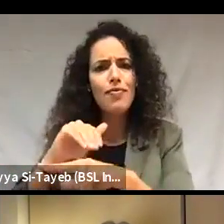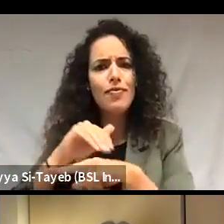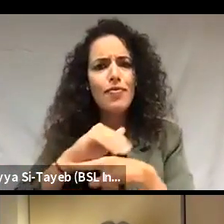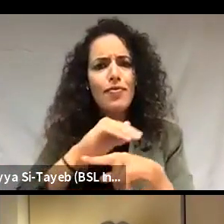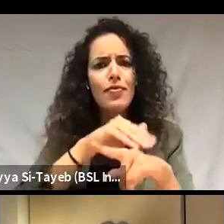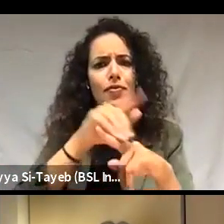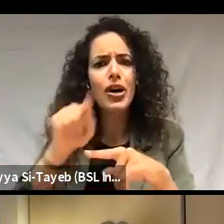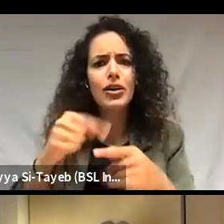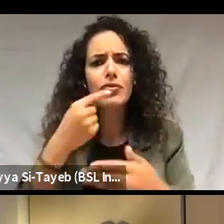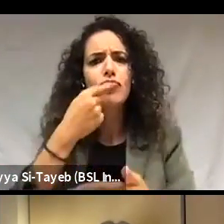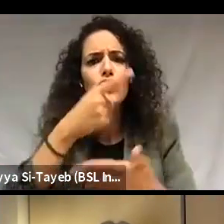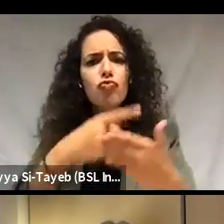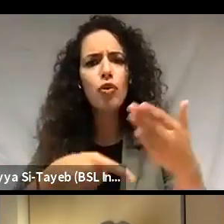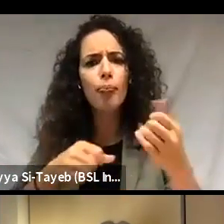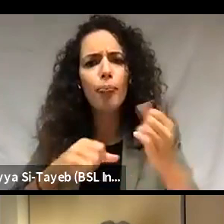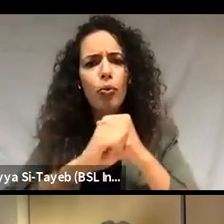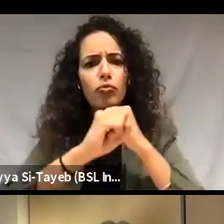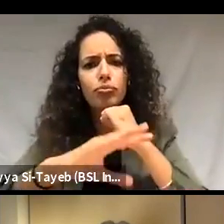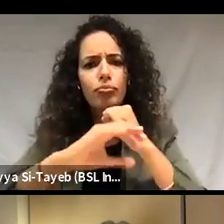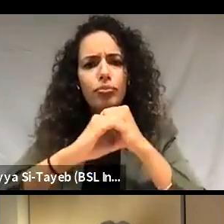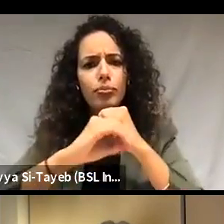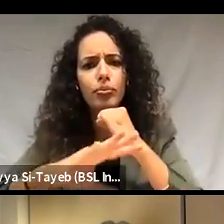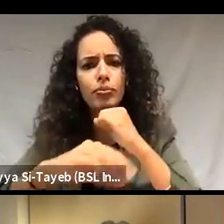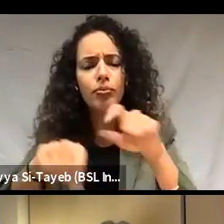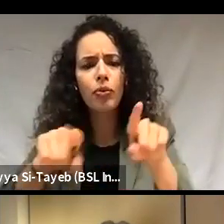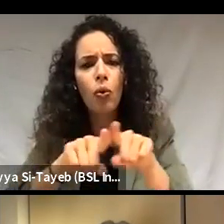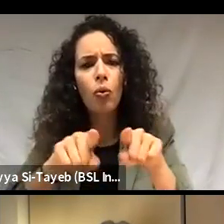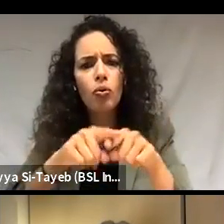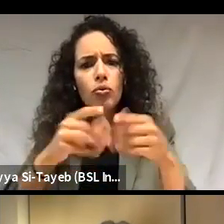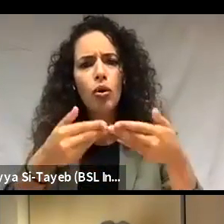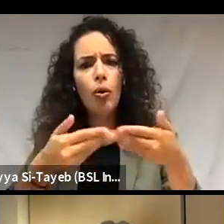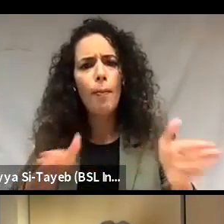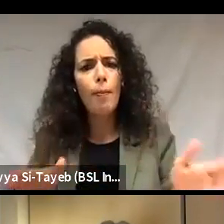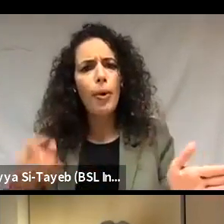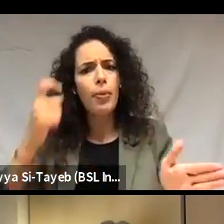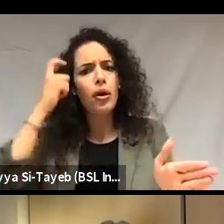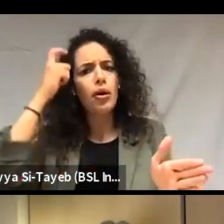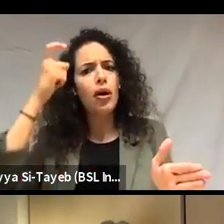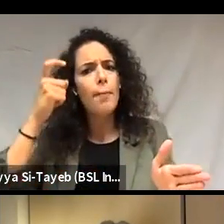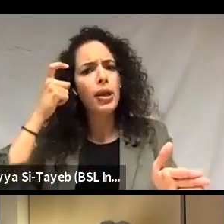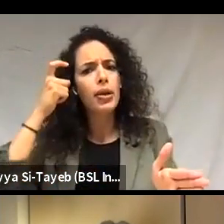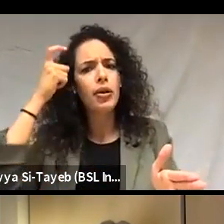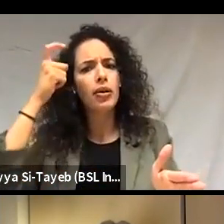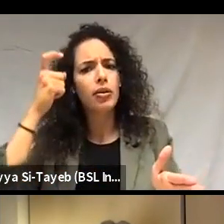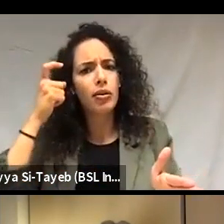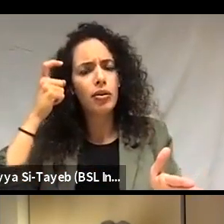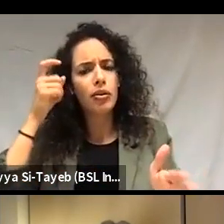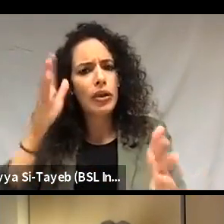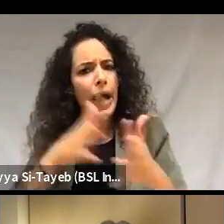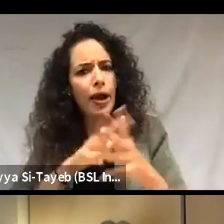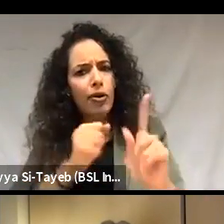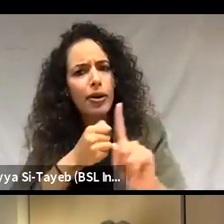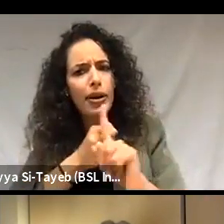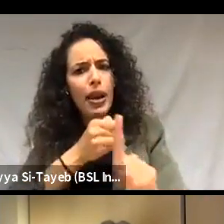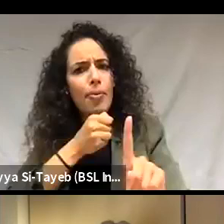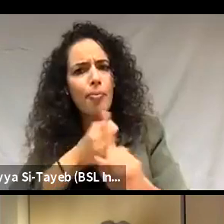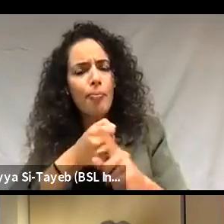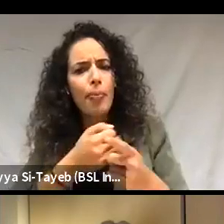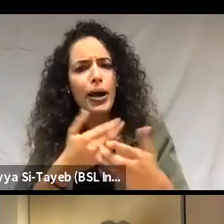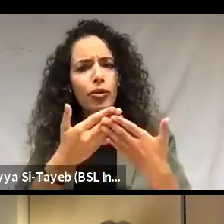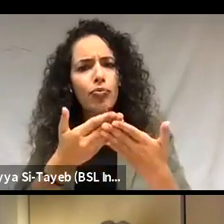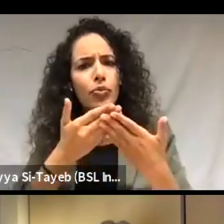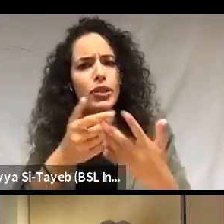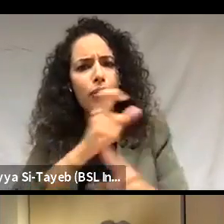reporting, but also the public opinion in terms of the effects on the Muslim community. And so we